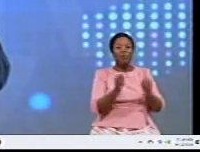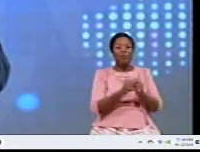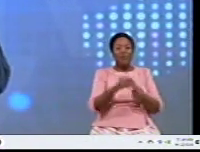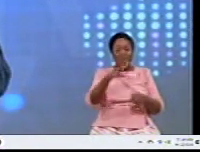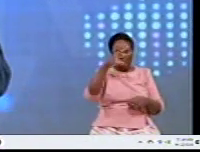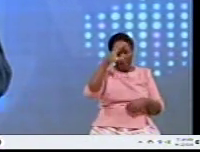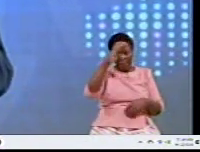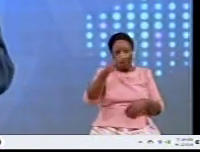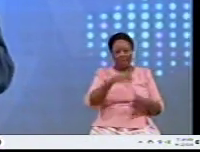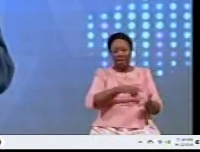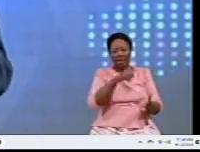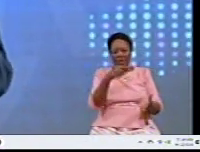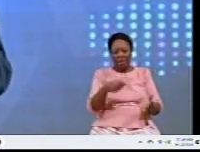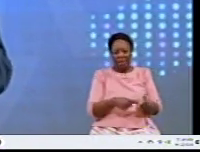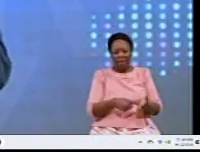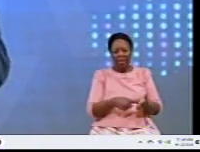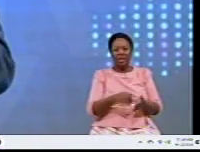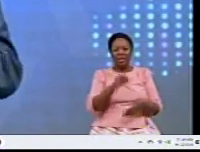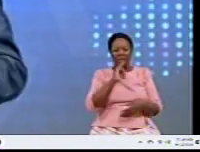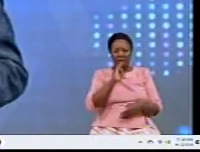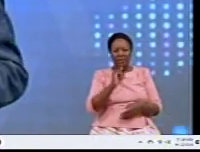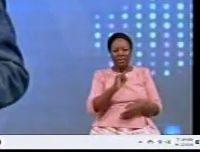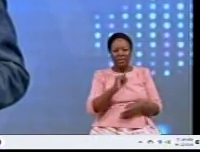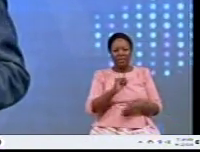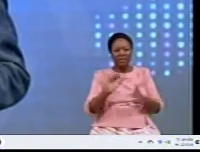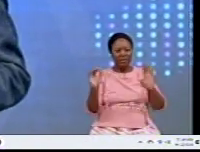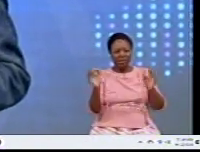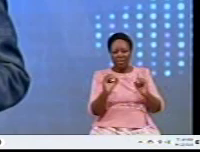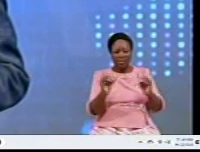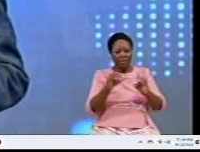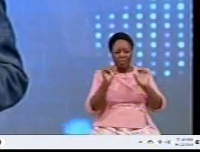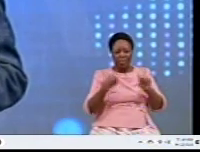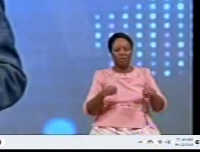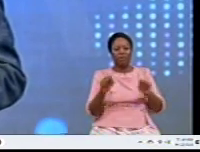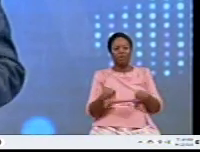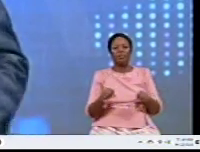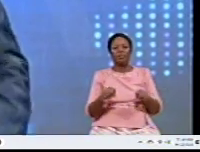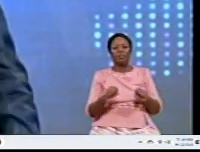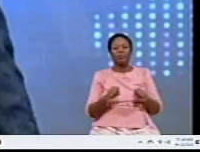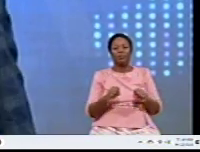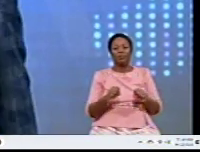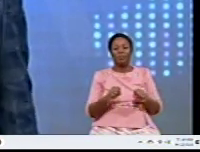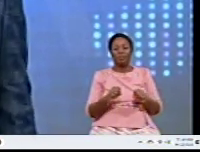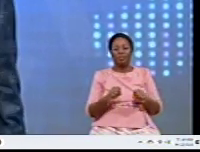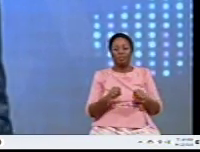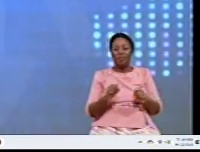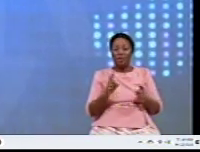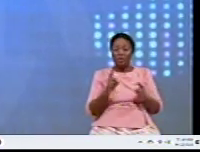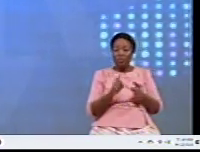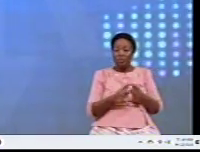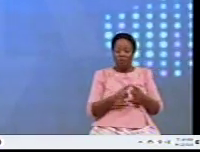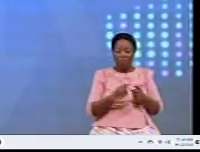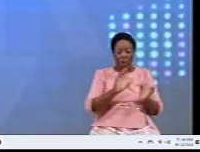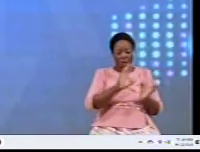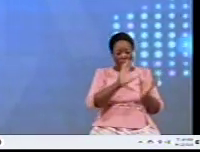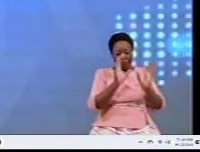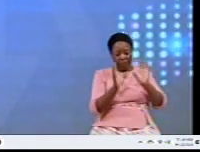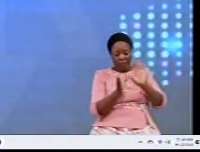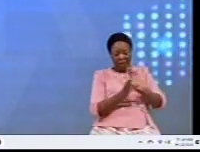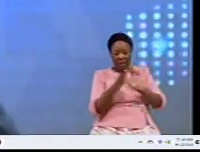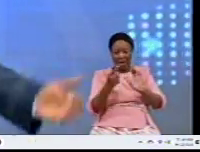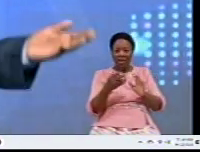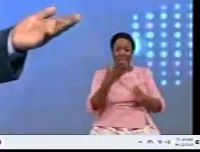men this is impossible, to convert the wicked